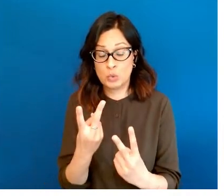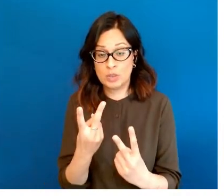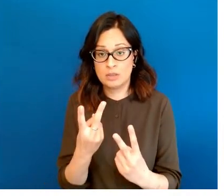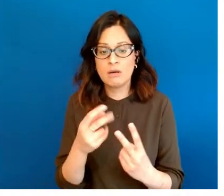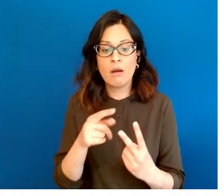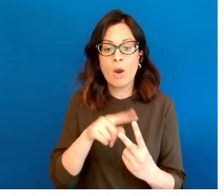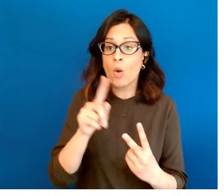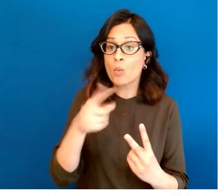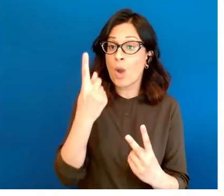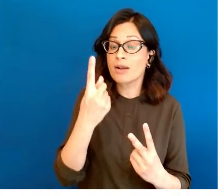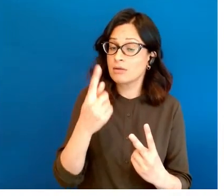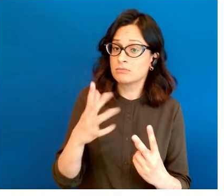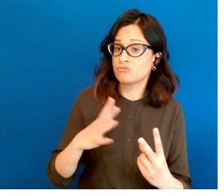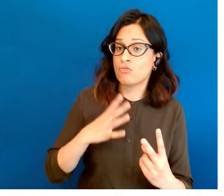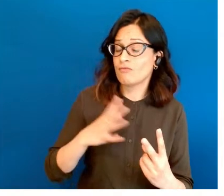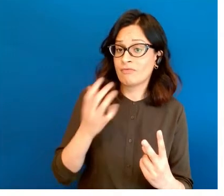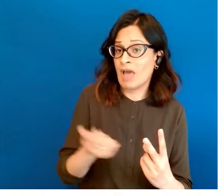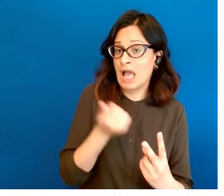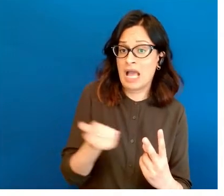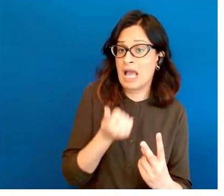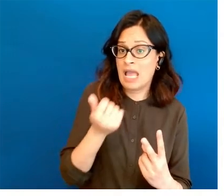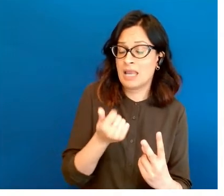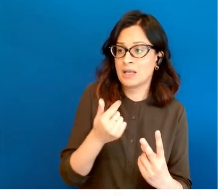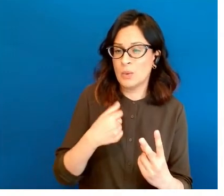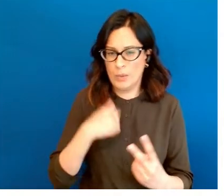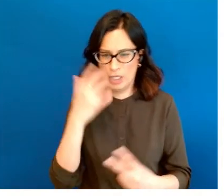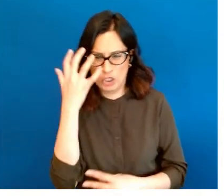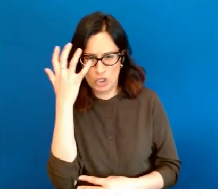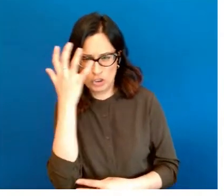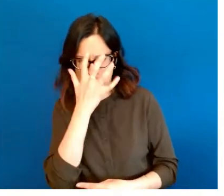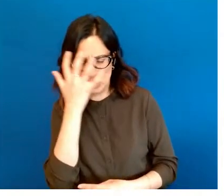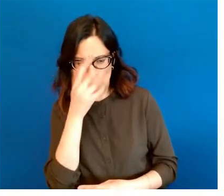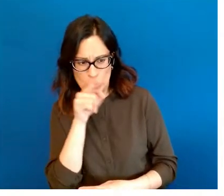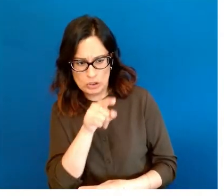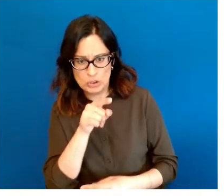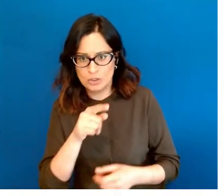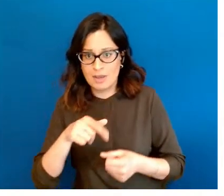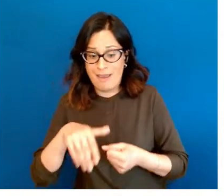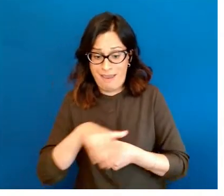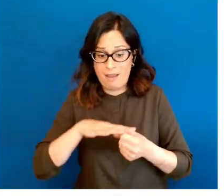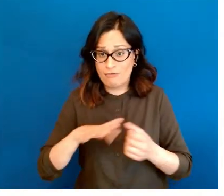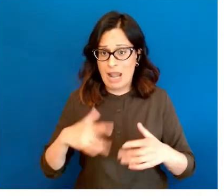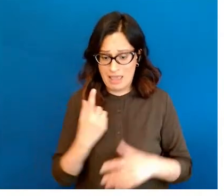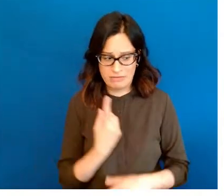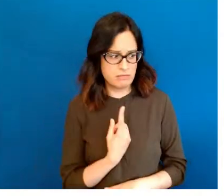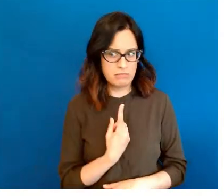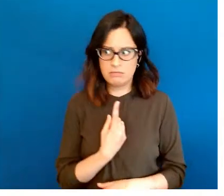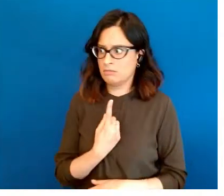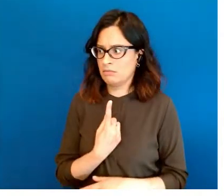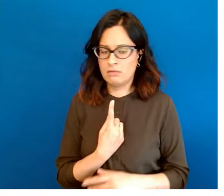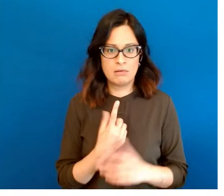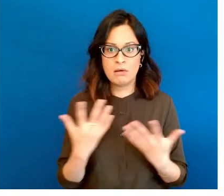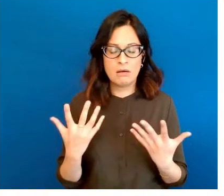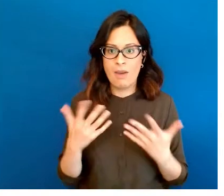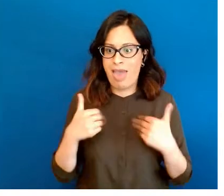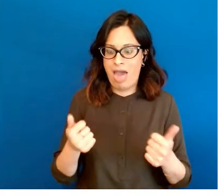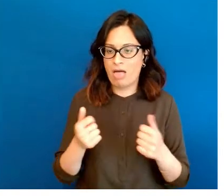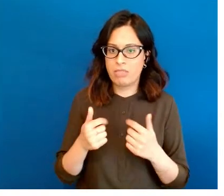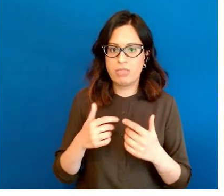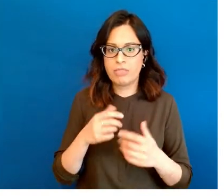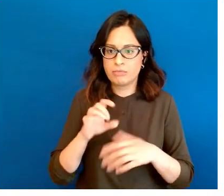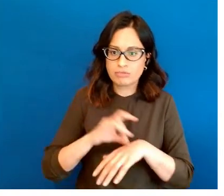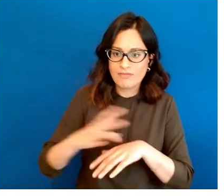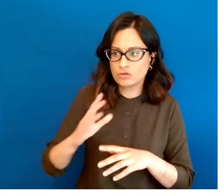autoinjector unless we are particularly concerned about geographic isolation or especially severe or biphasic